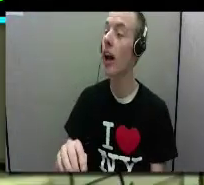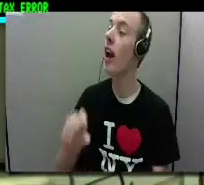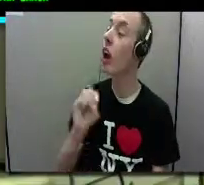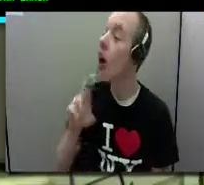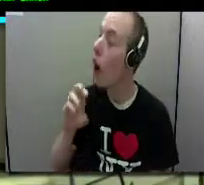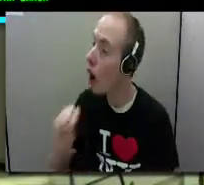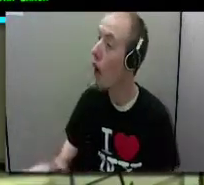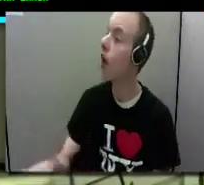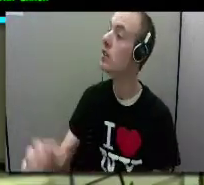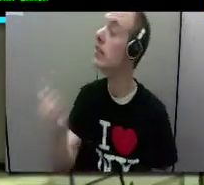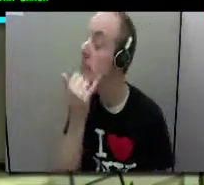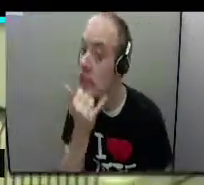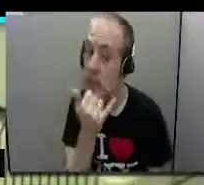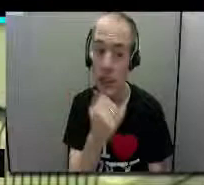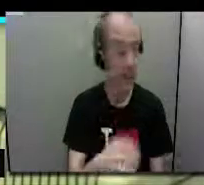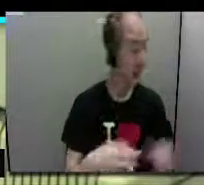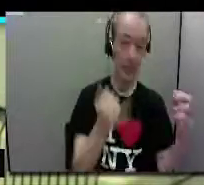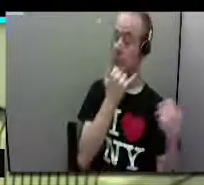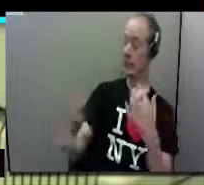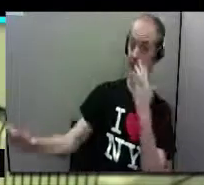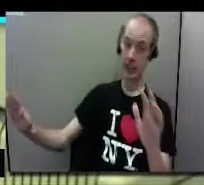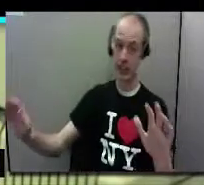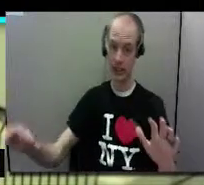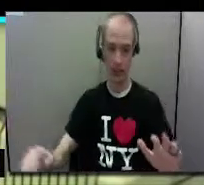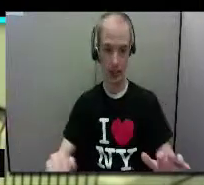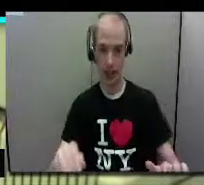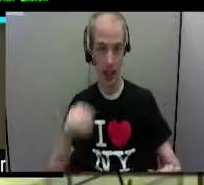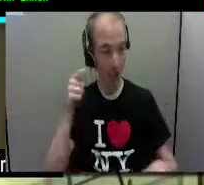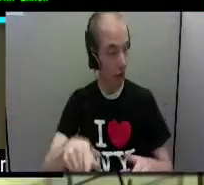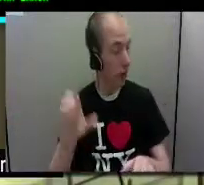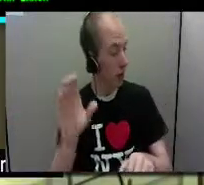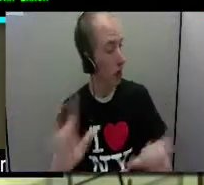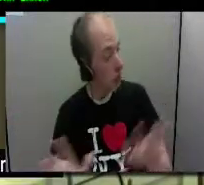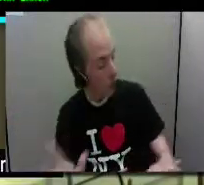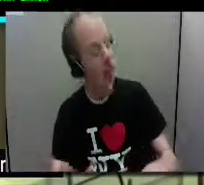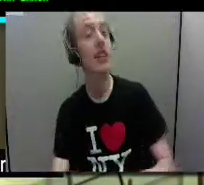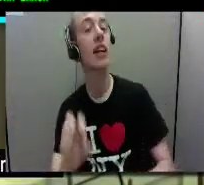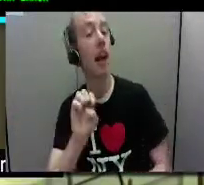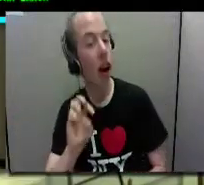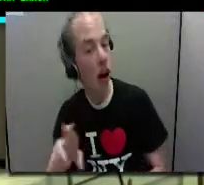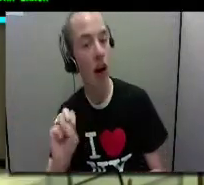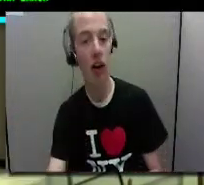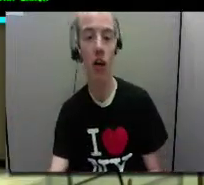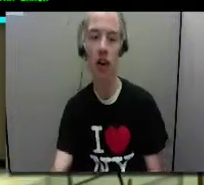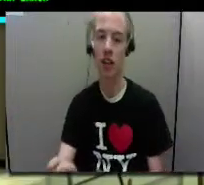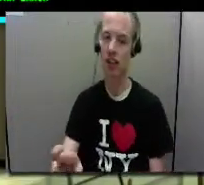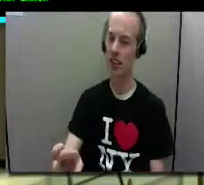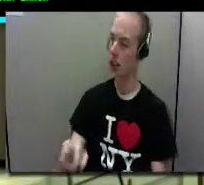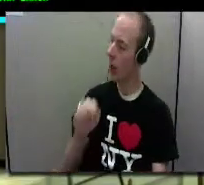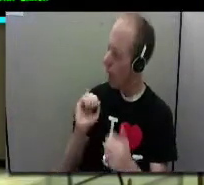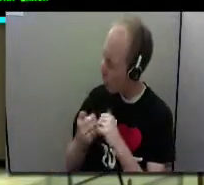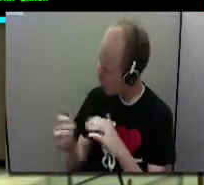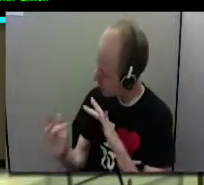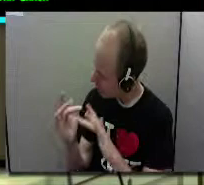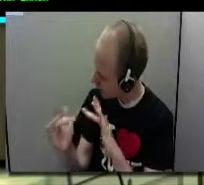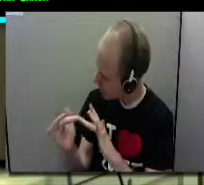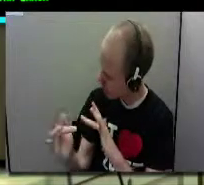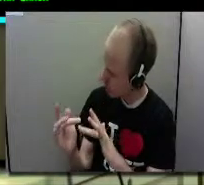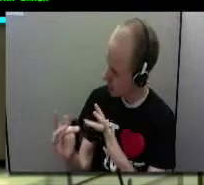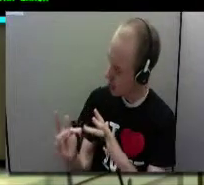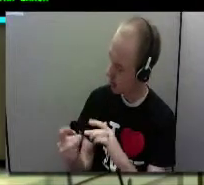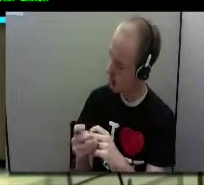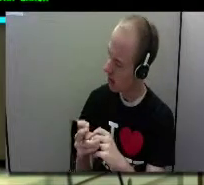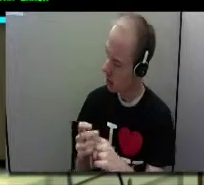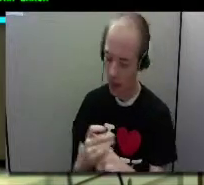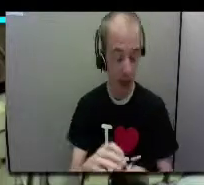Error! Ah, error. This computer isn't an error. How do you go on the internet? You,